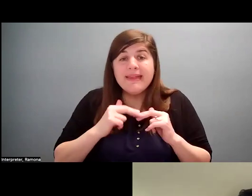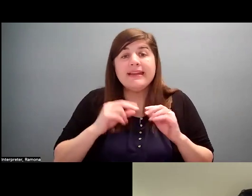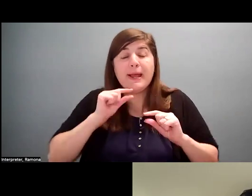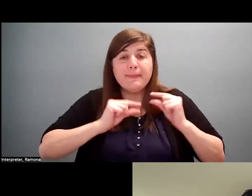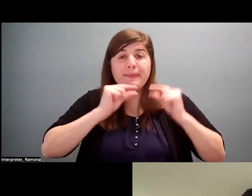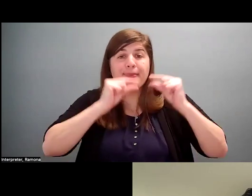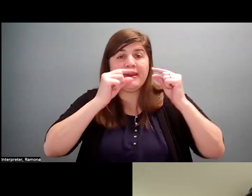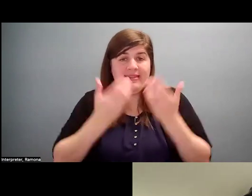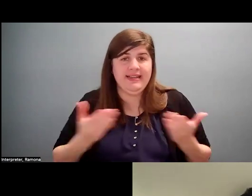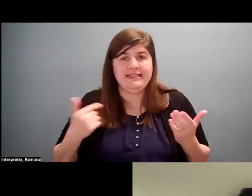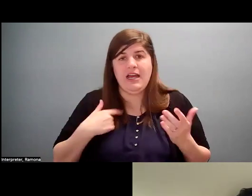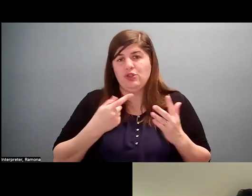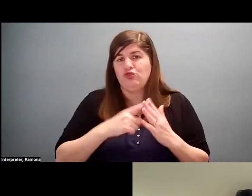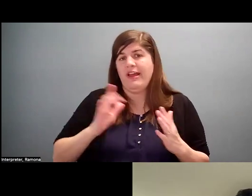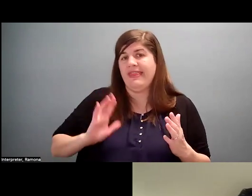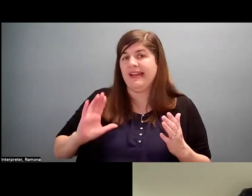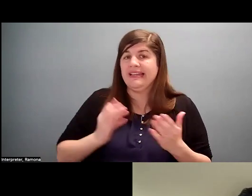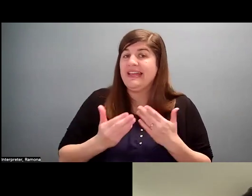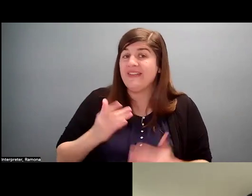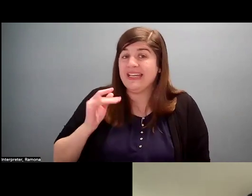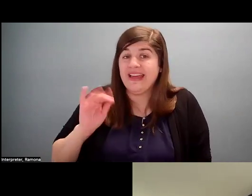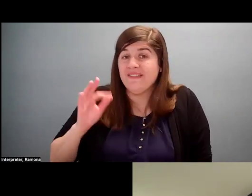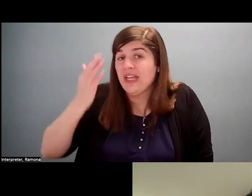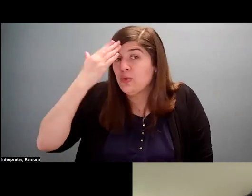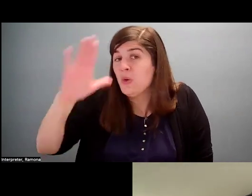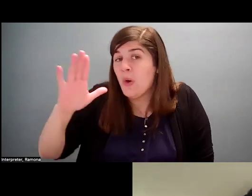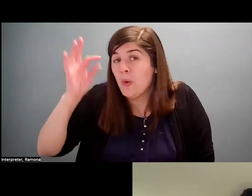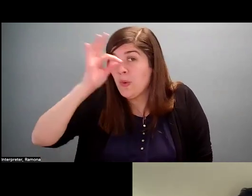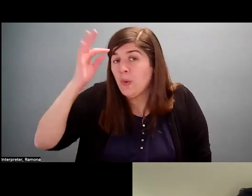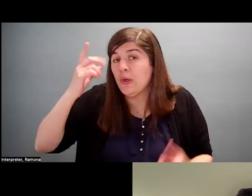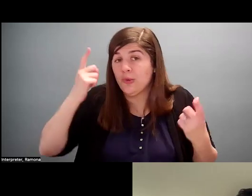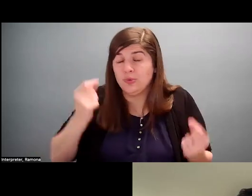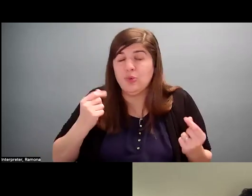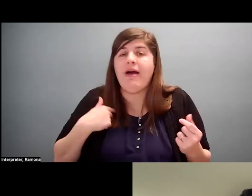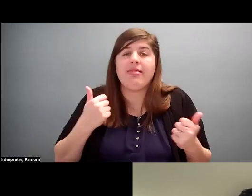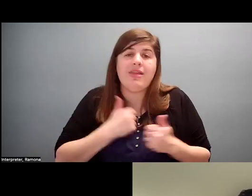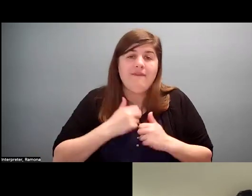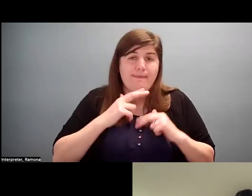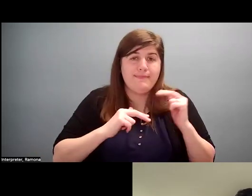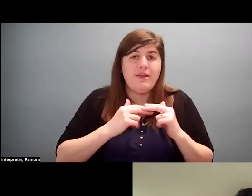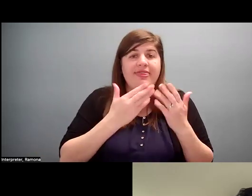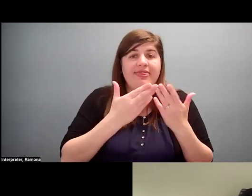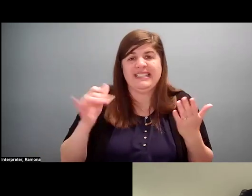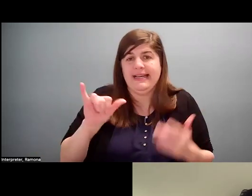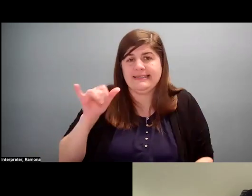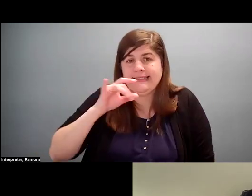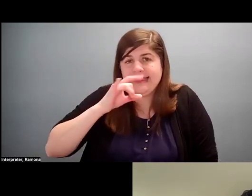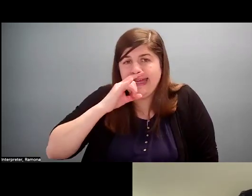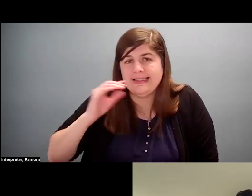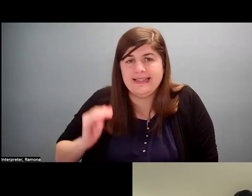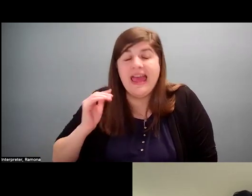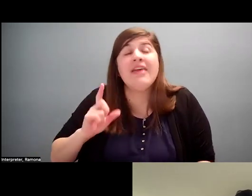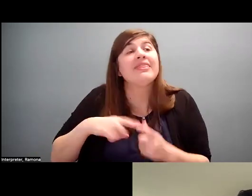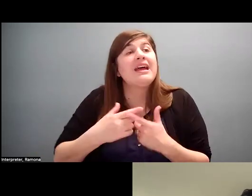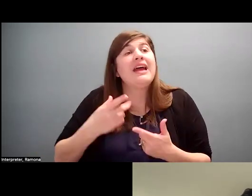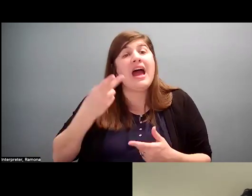when I started, even if I didn't know what I wanted to do, but I loved building things even when I was a kid. And then when I was in high